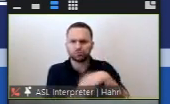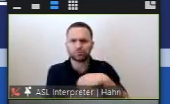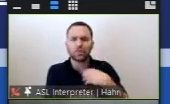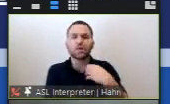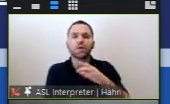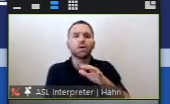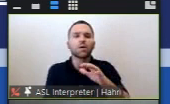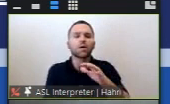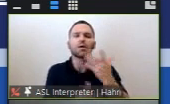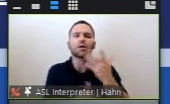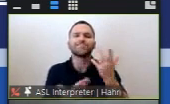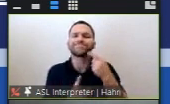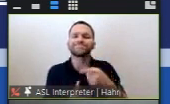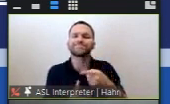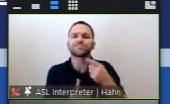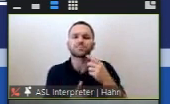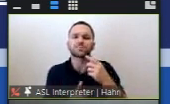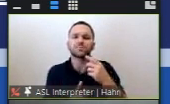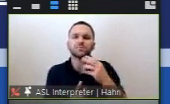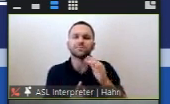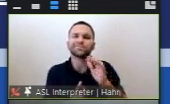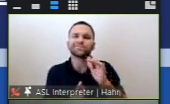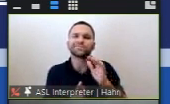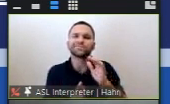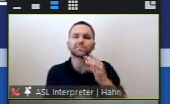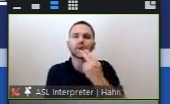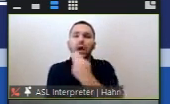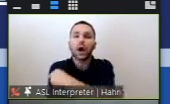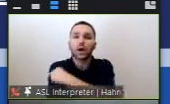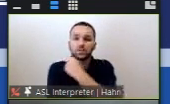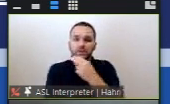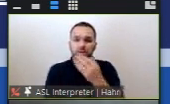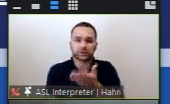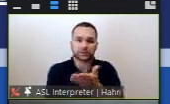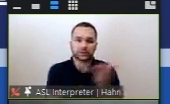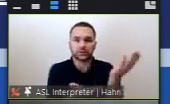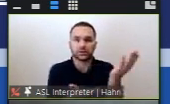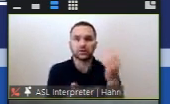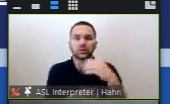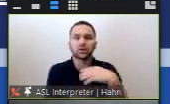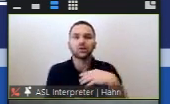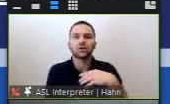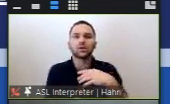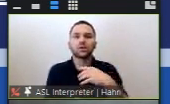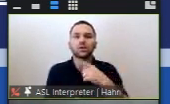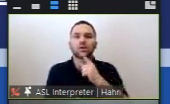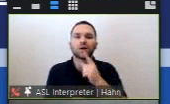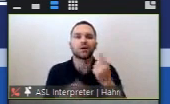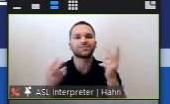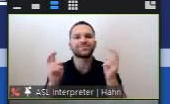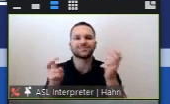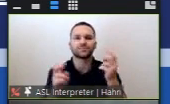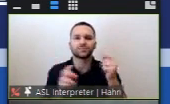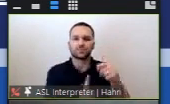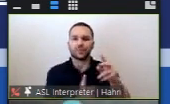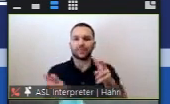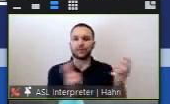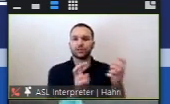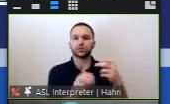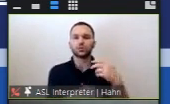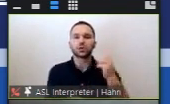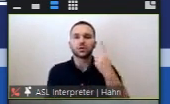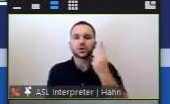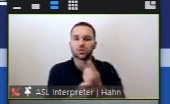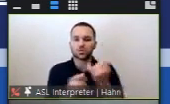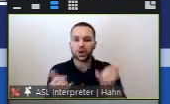essence, we think that hospitalizations are sort of the proverbial canary in the coal mine, and yet right now we're having to wait 2, if